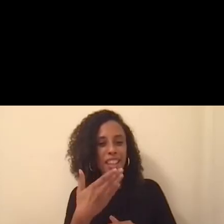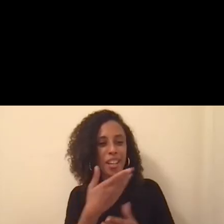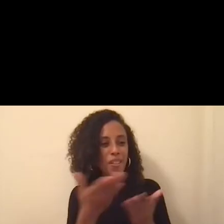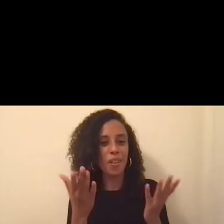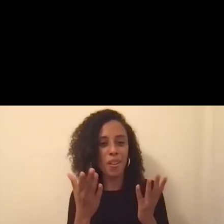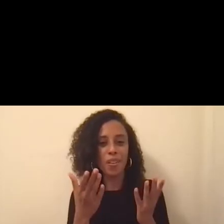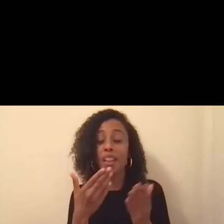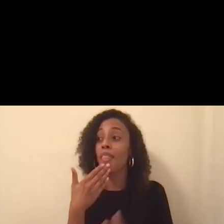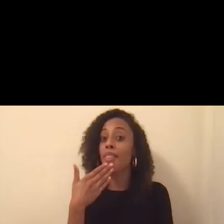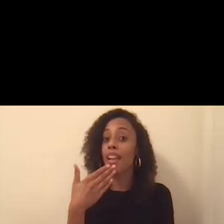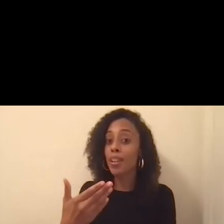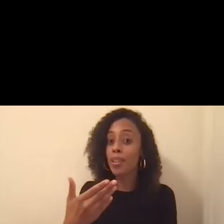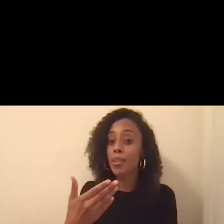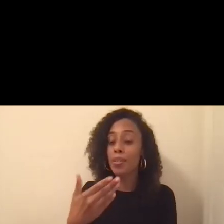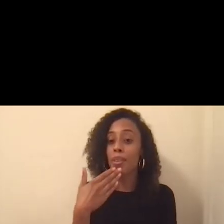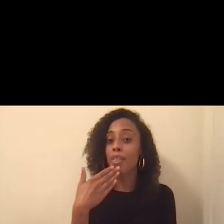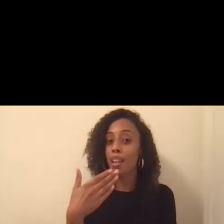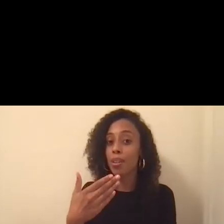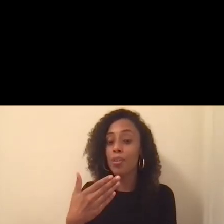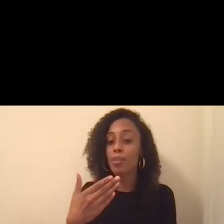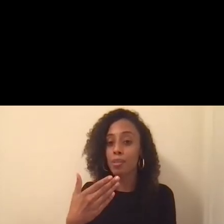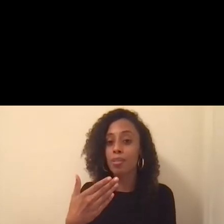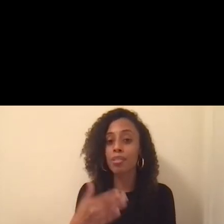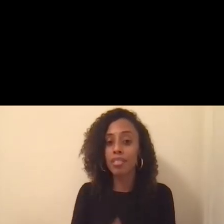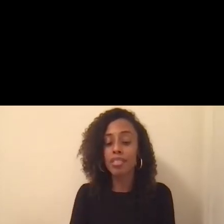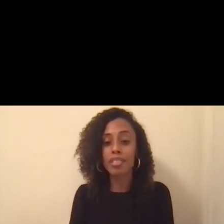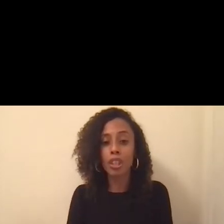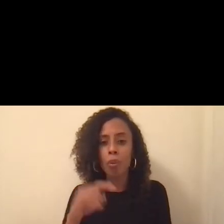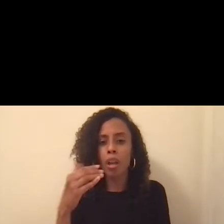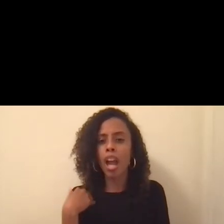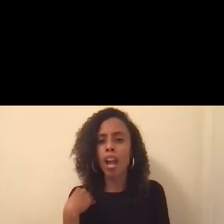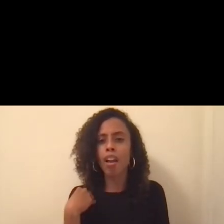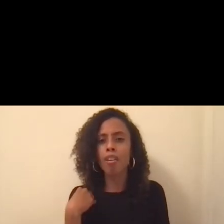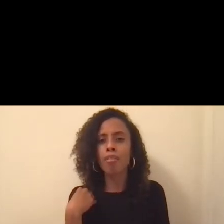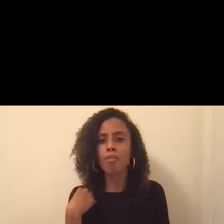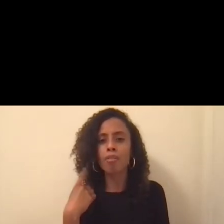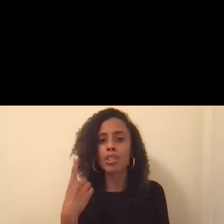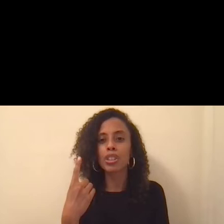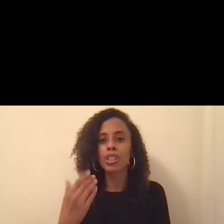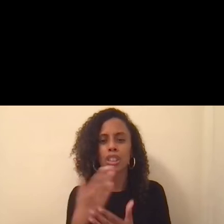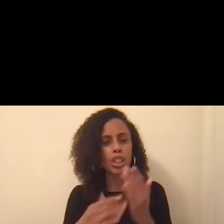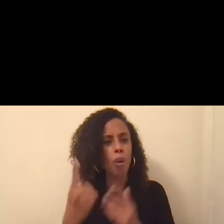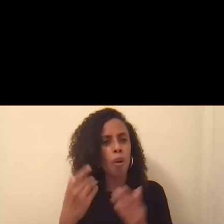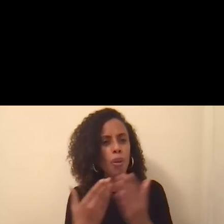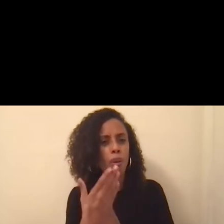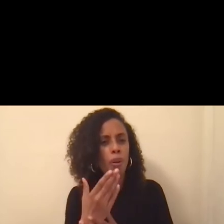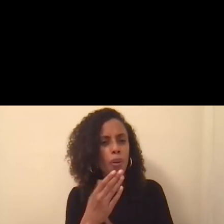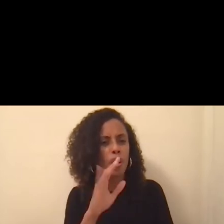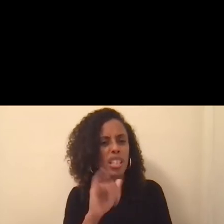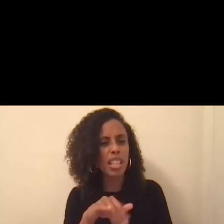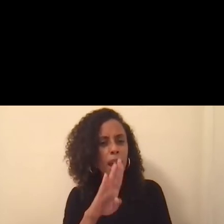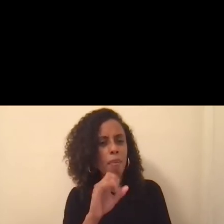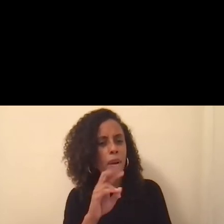Thank you. Thank you. And we have someone else new with us. Is that Barbara?